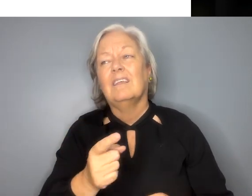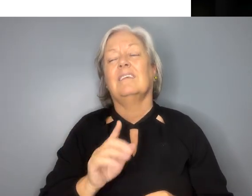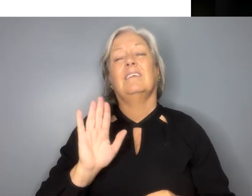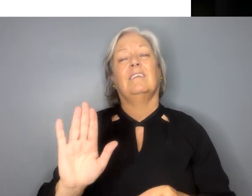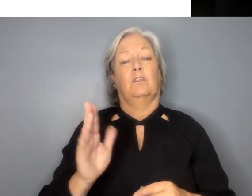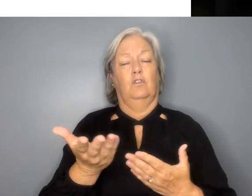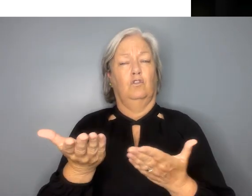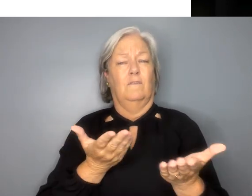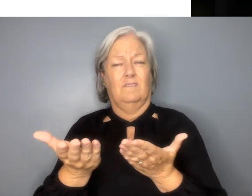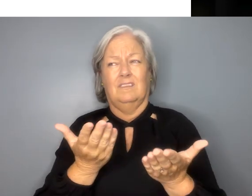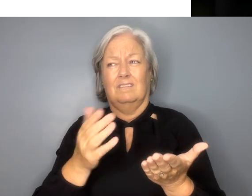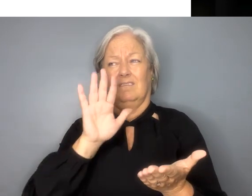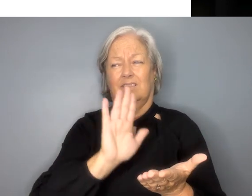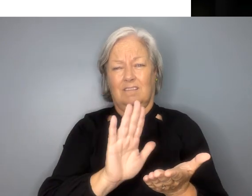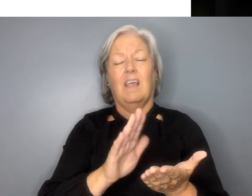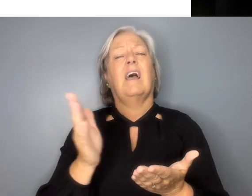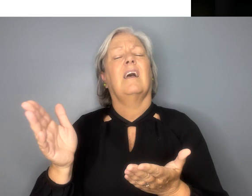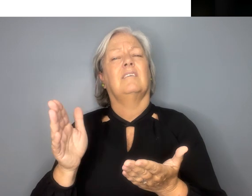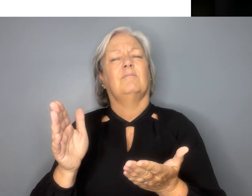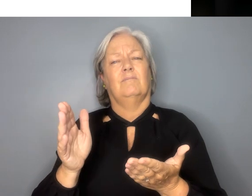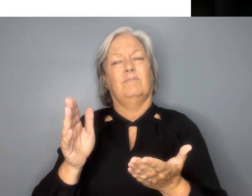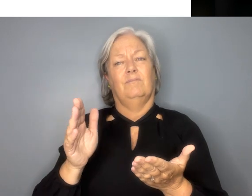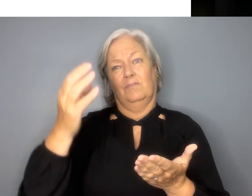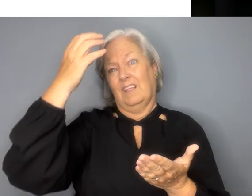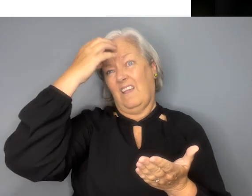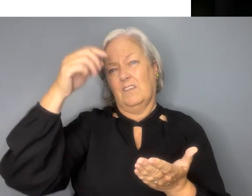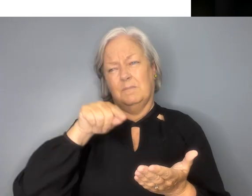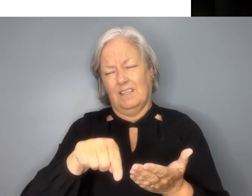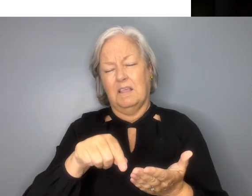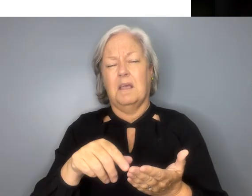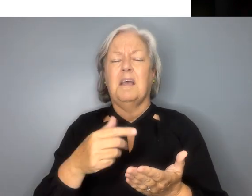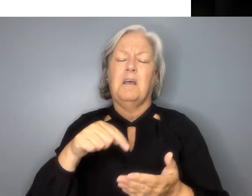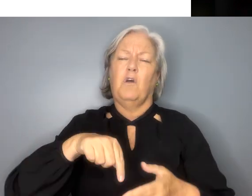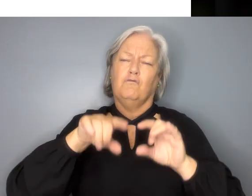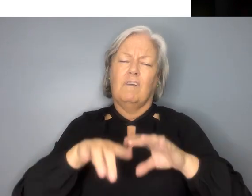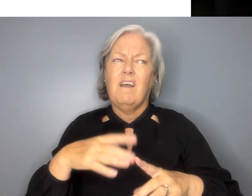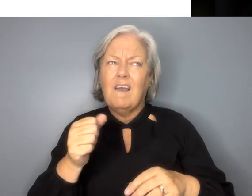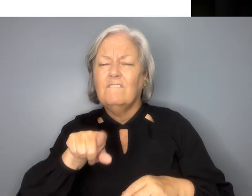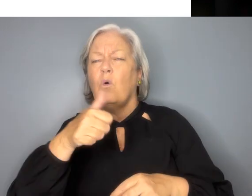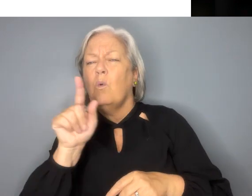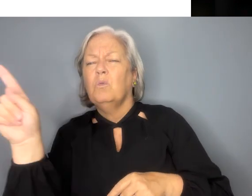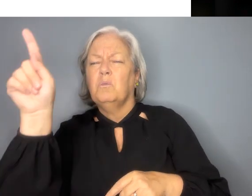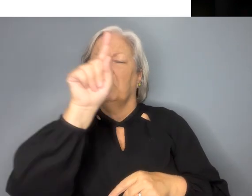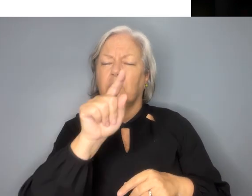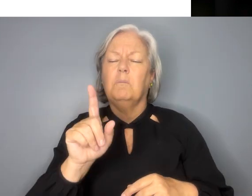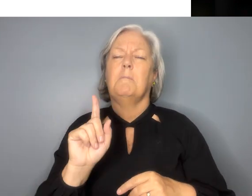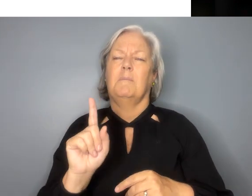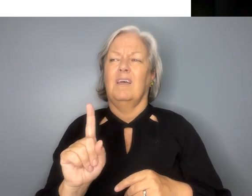The NDIS is one service system that delivers disability supports in Australia. It's probably the main one. It's not the only one, but it's